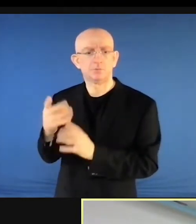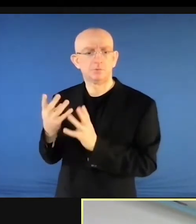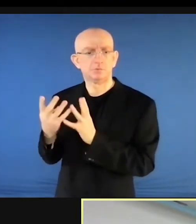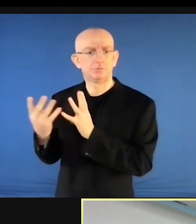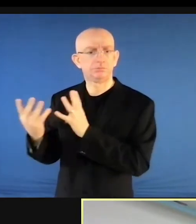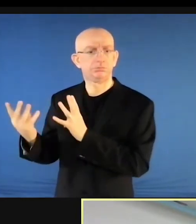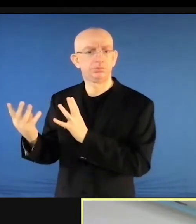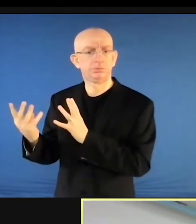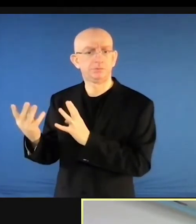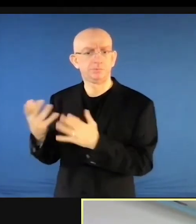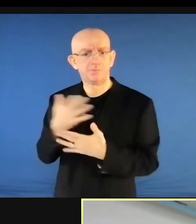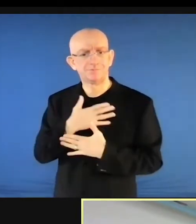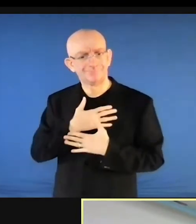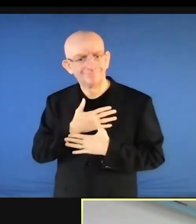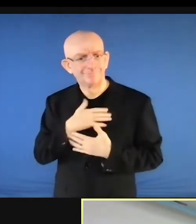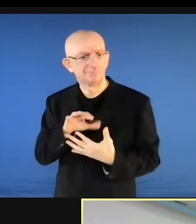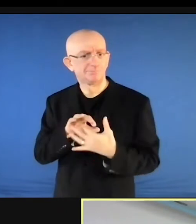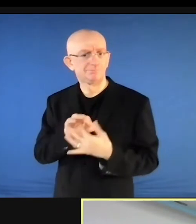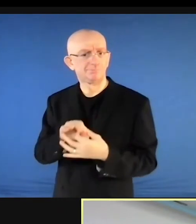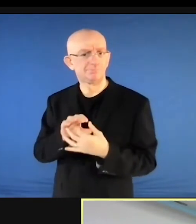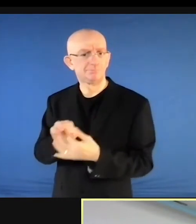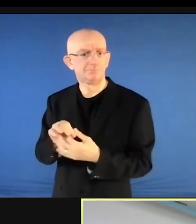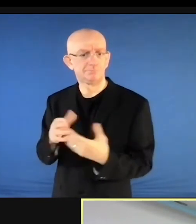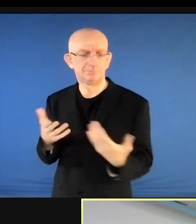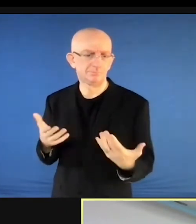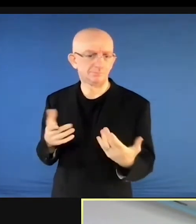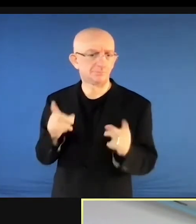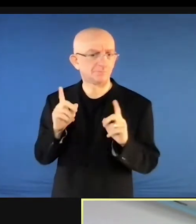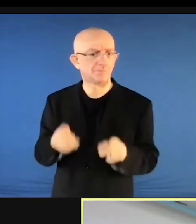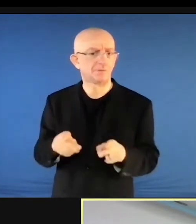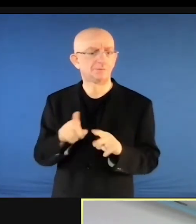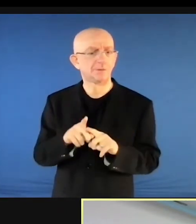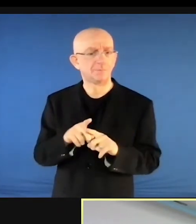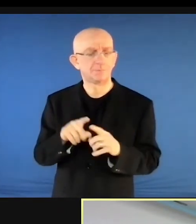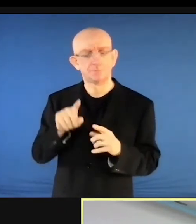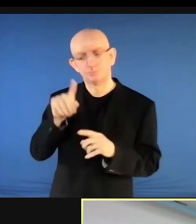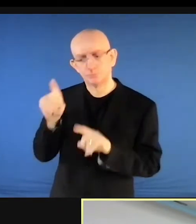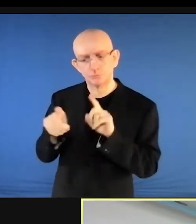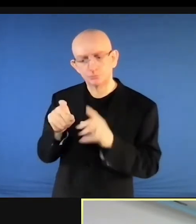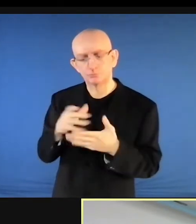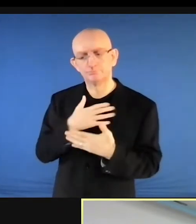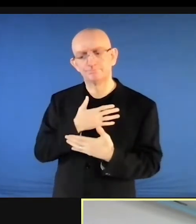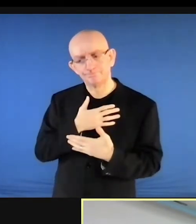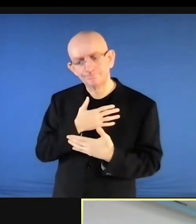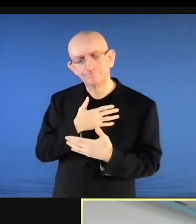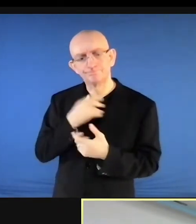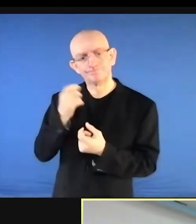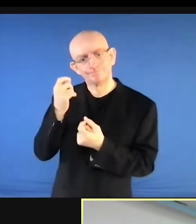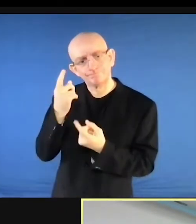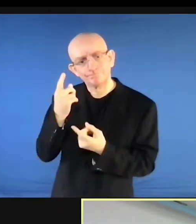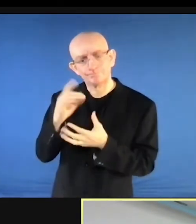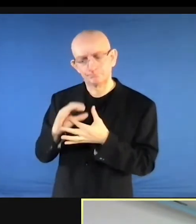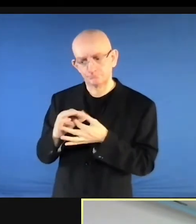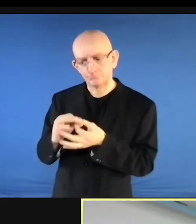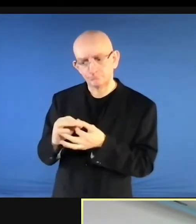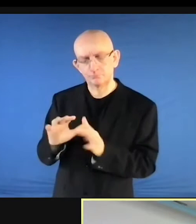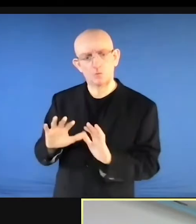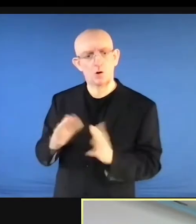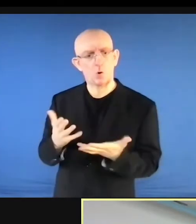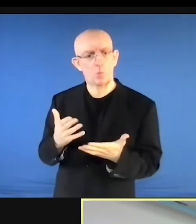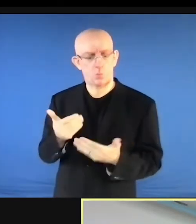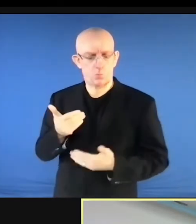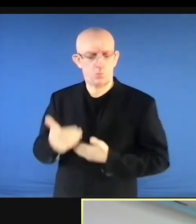the focus is more on how to collect the data for the